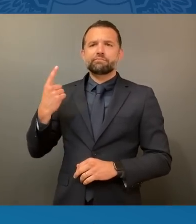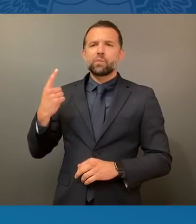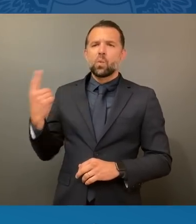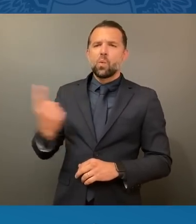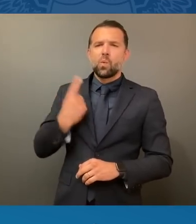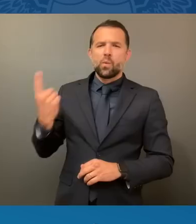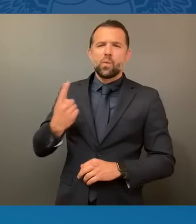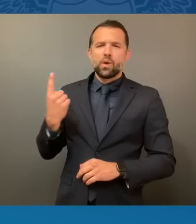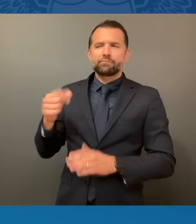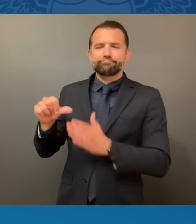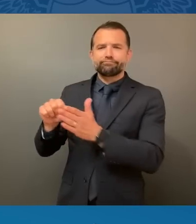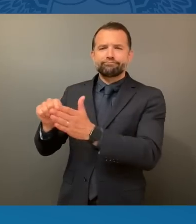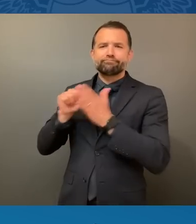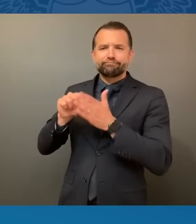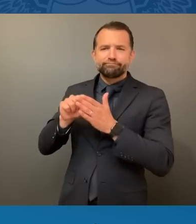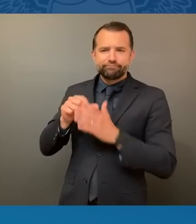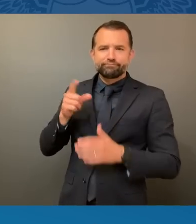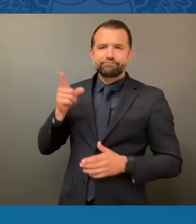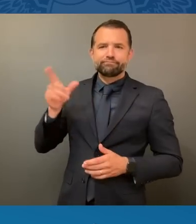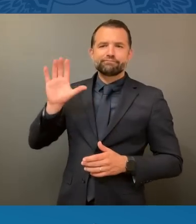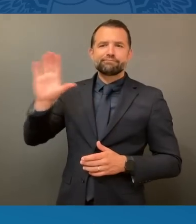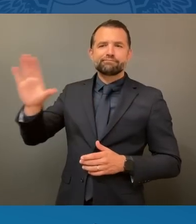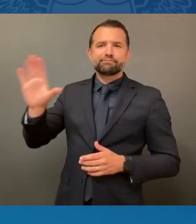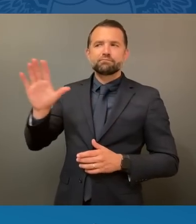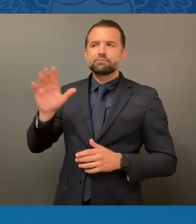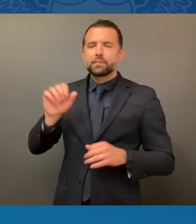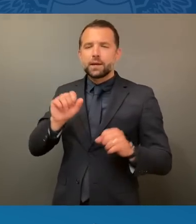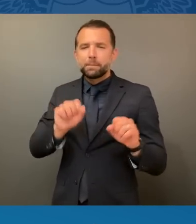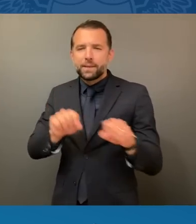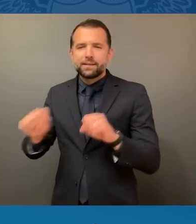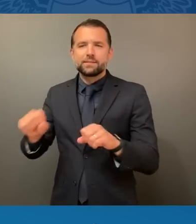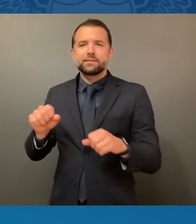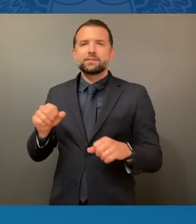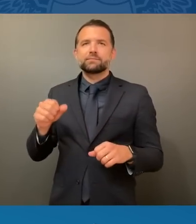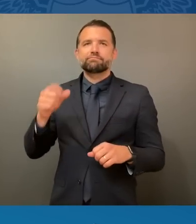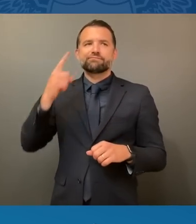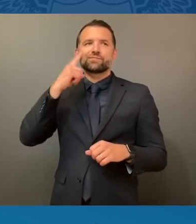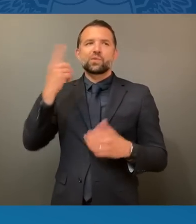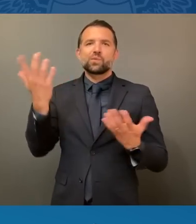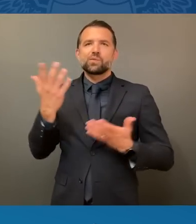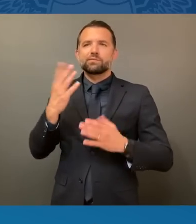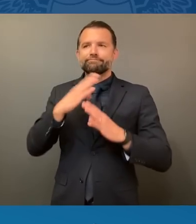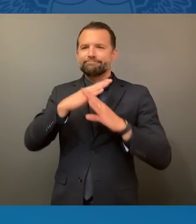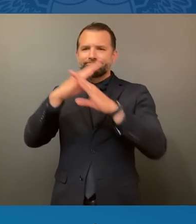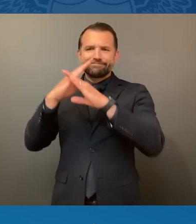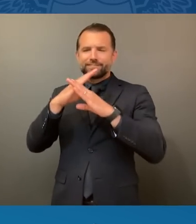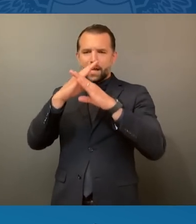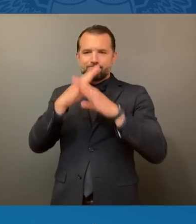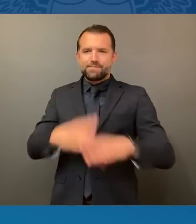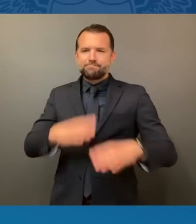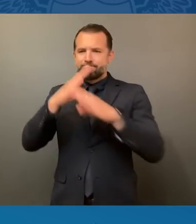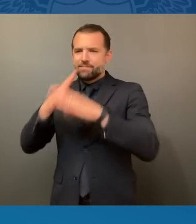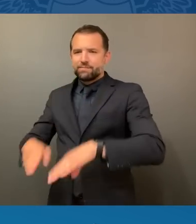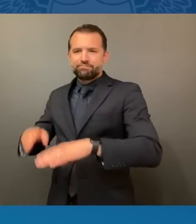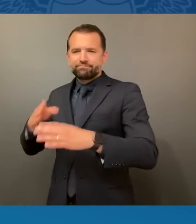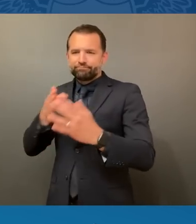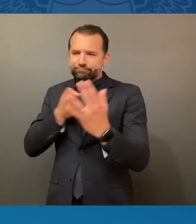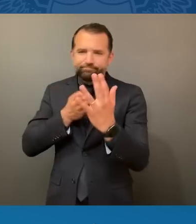with her ability to break through barriers. She is a